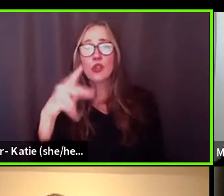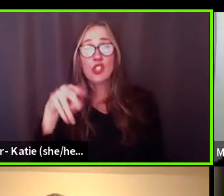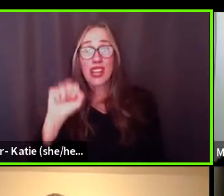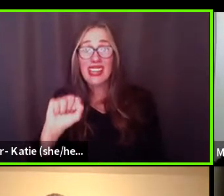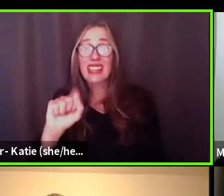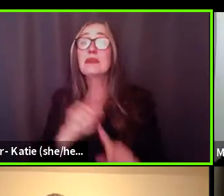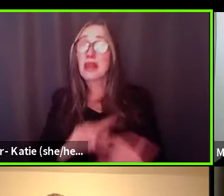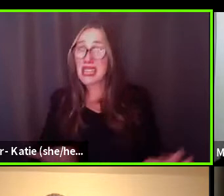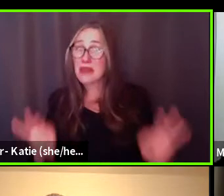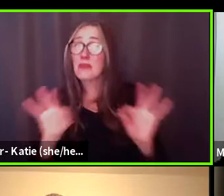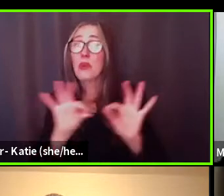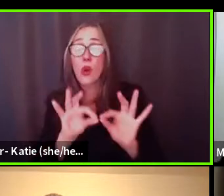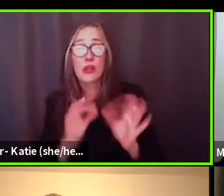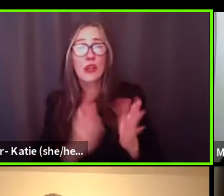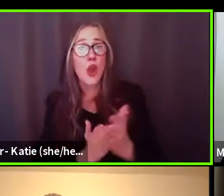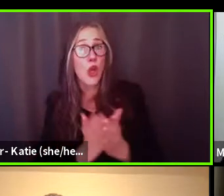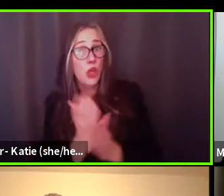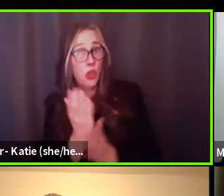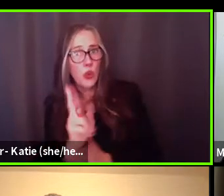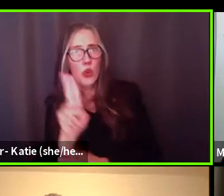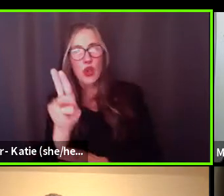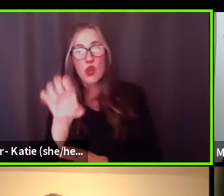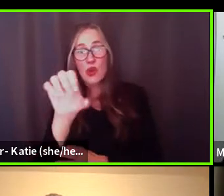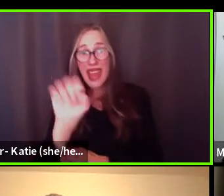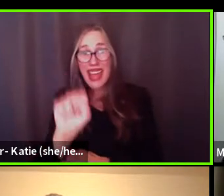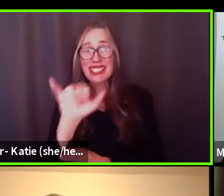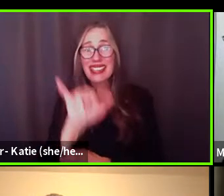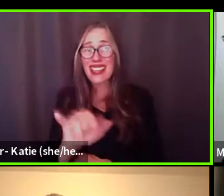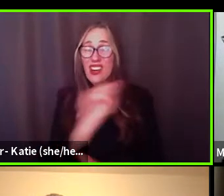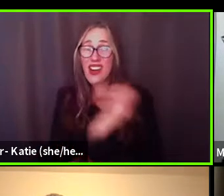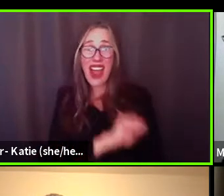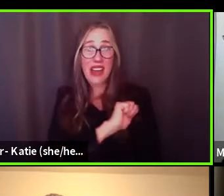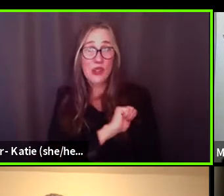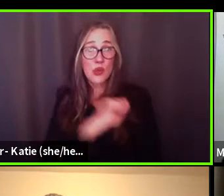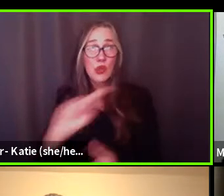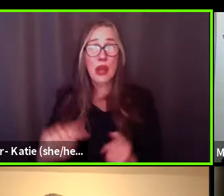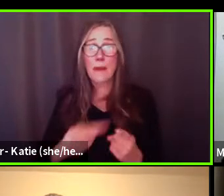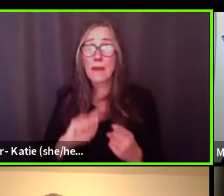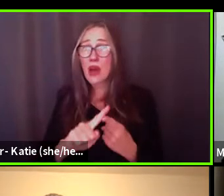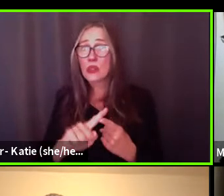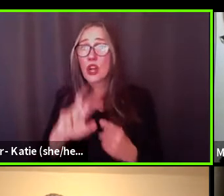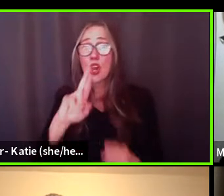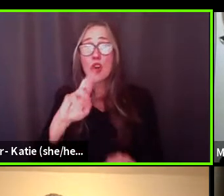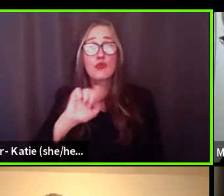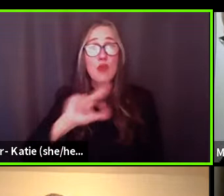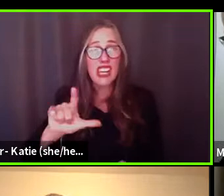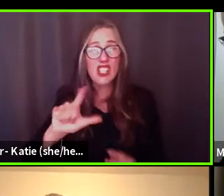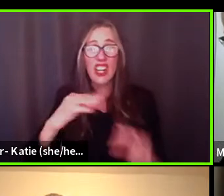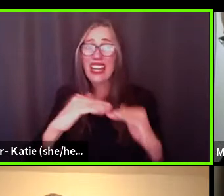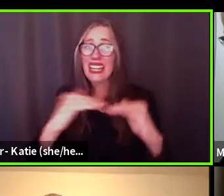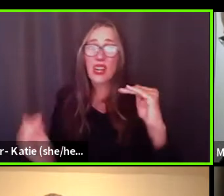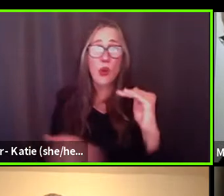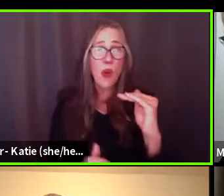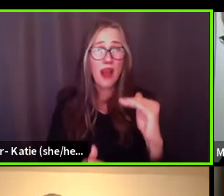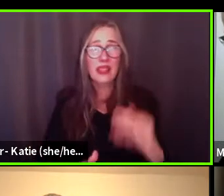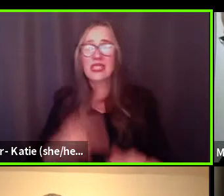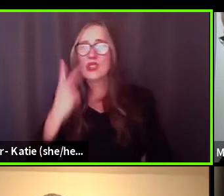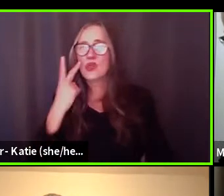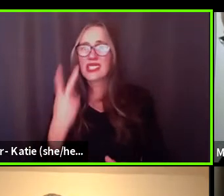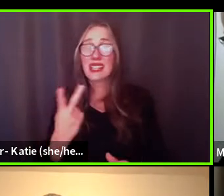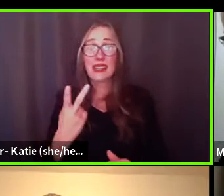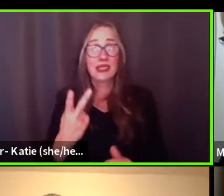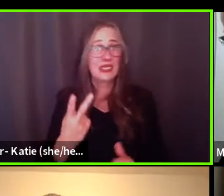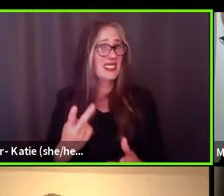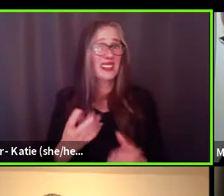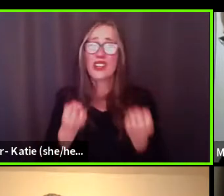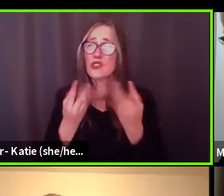in the us and beyond and you know if we go back to you know there's been exciting work that's been done on